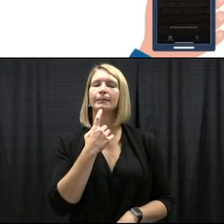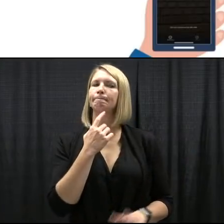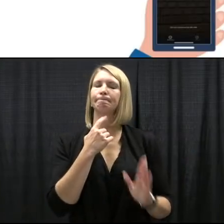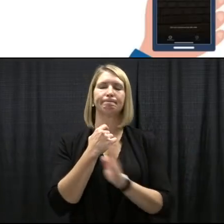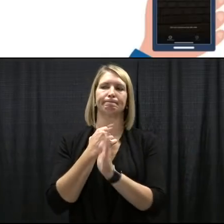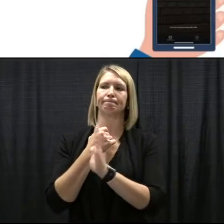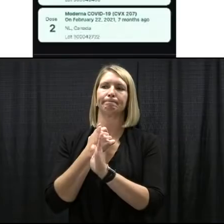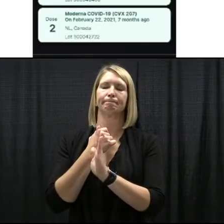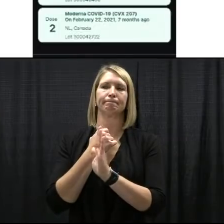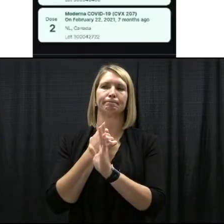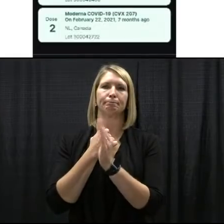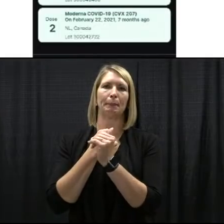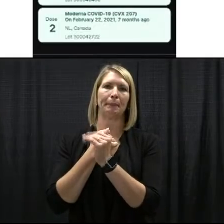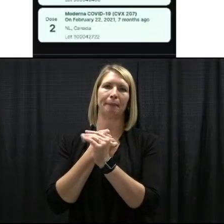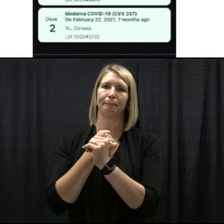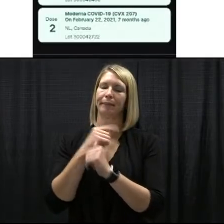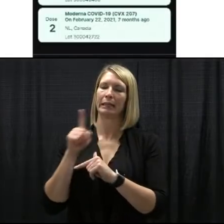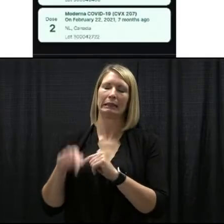conditions.